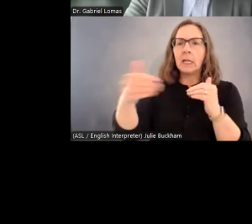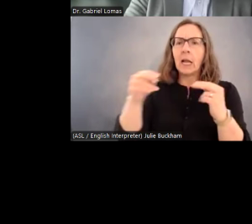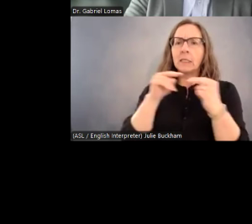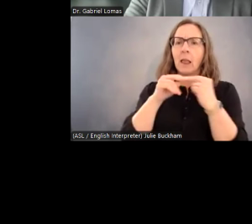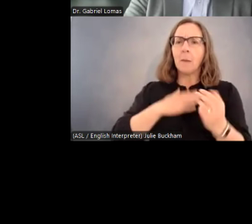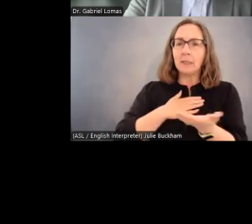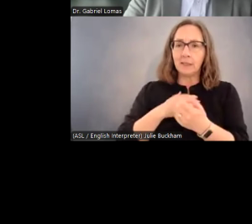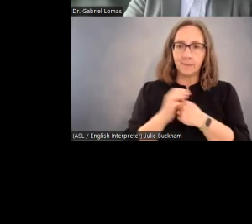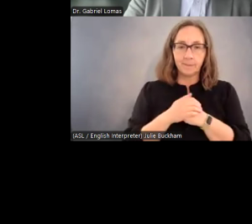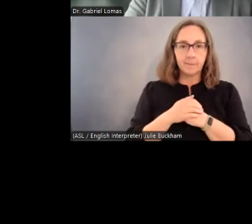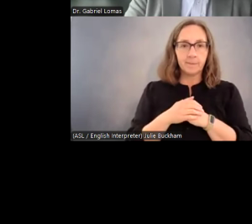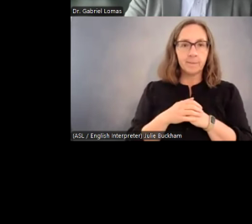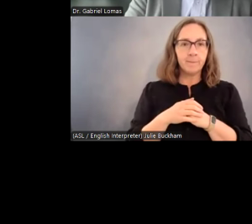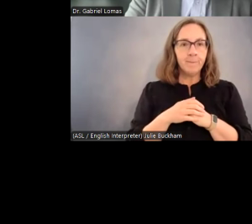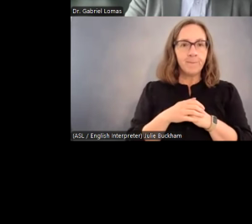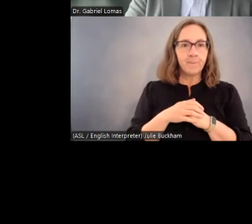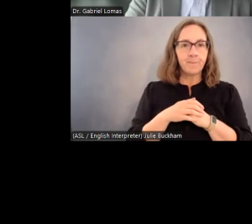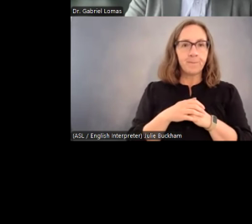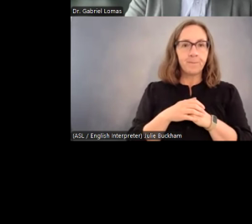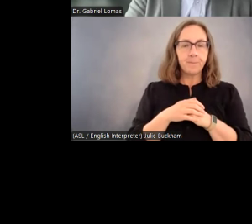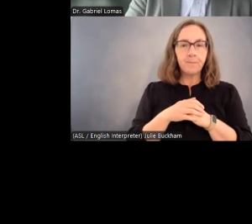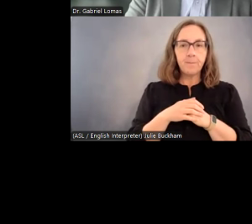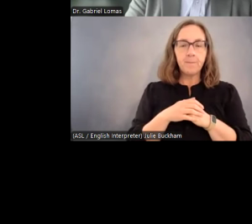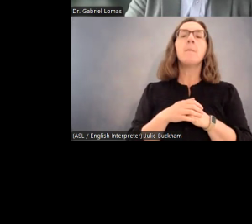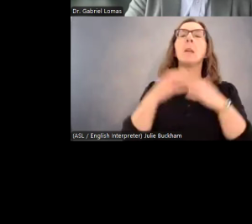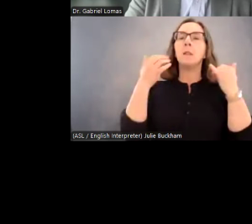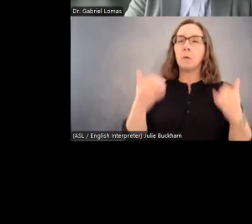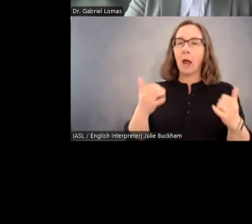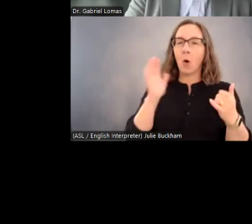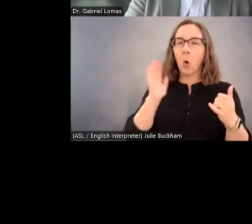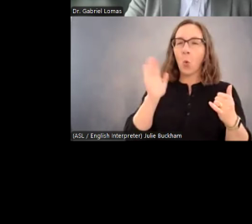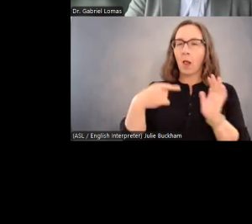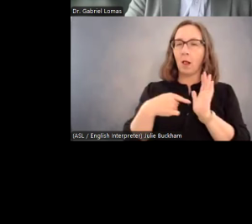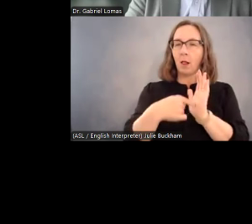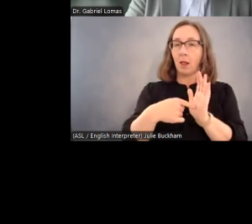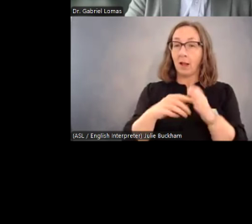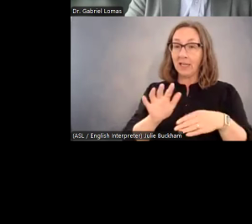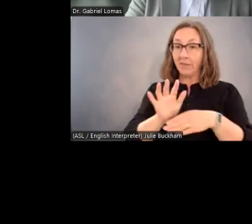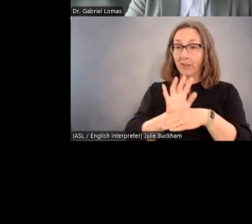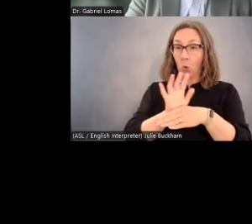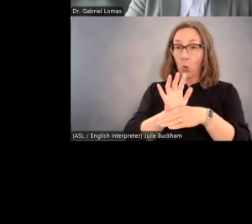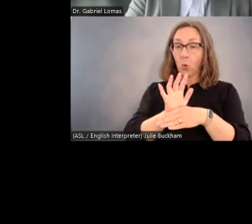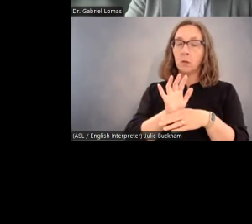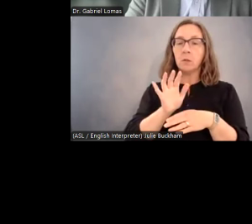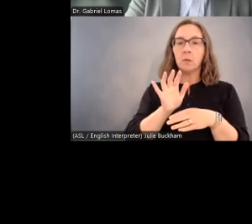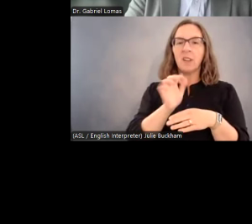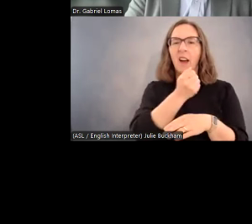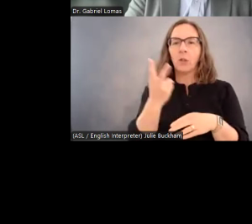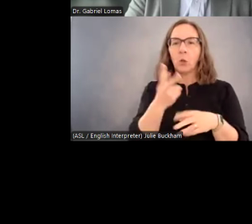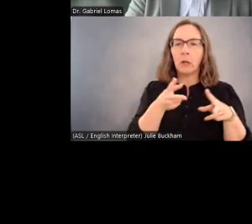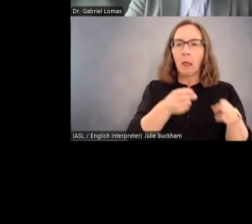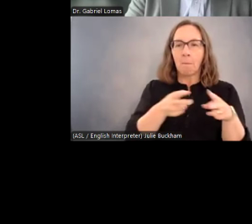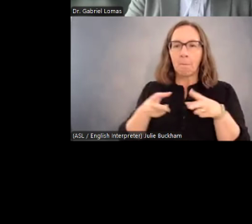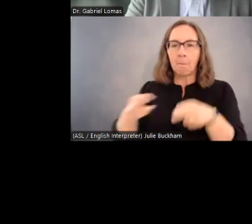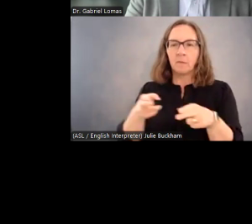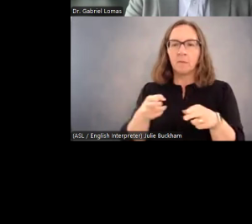We're going to share a video with you a couple excerpts, and I want to just paint